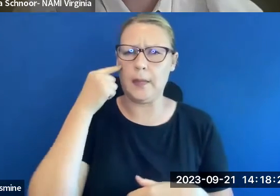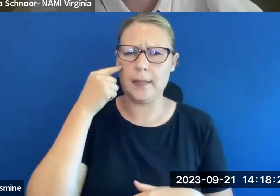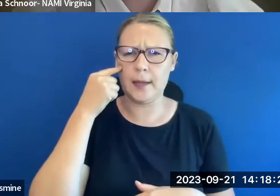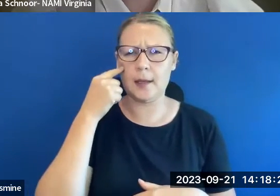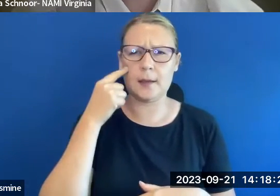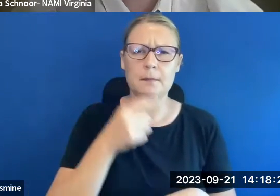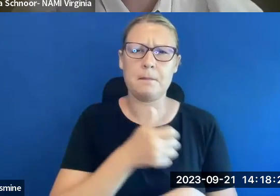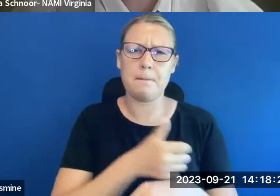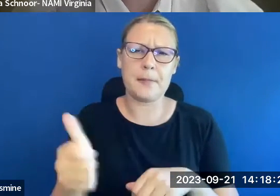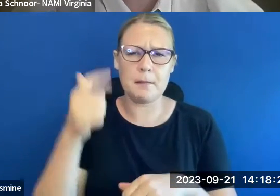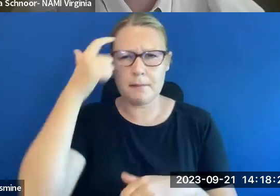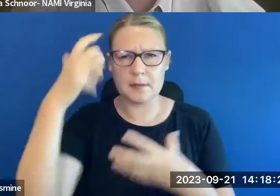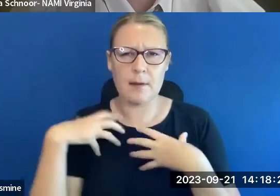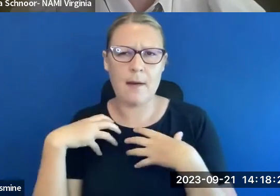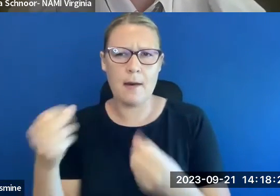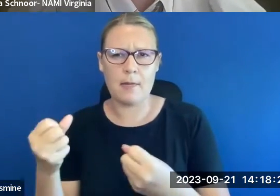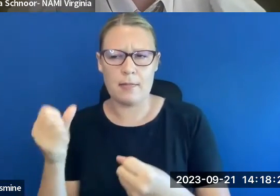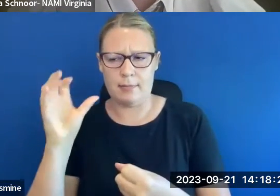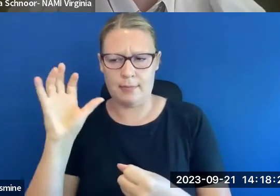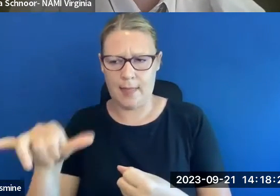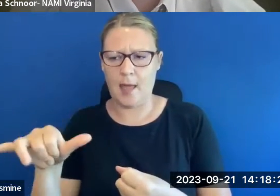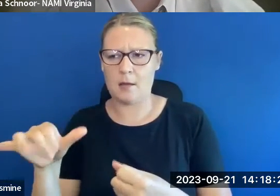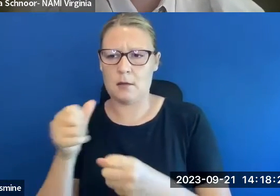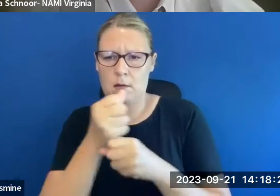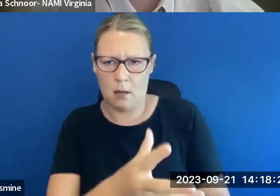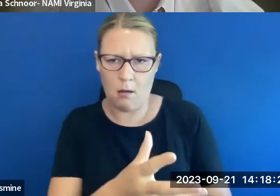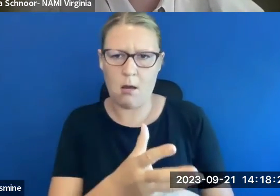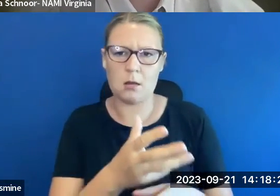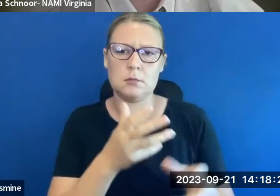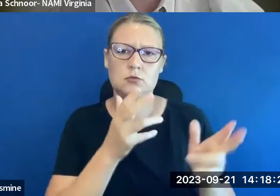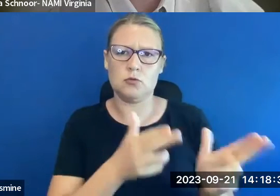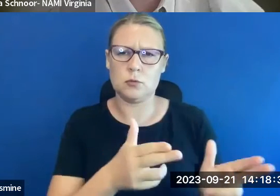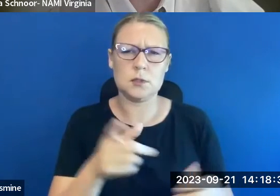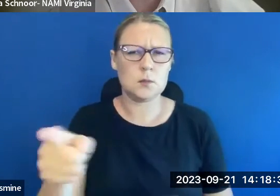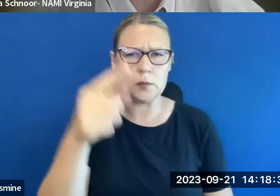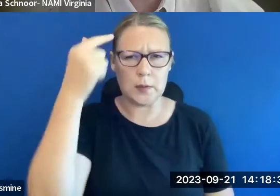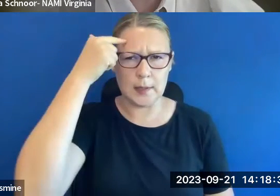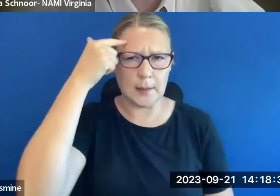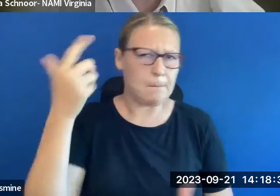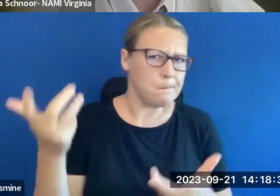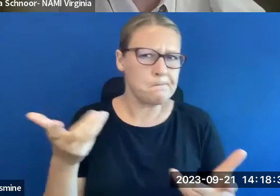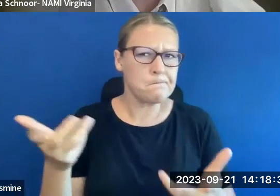for school shootings?